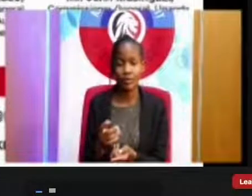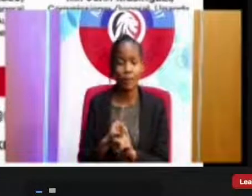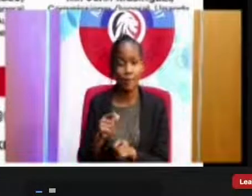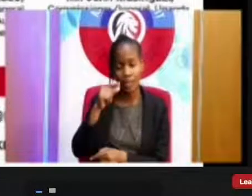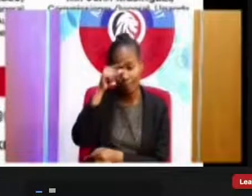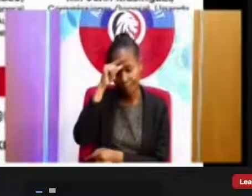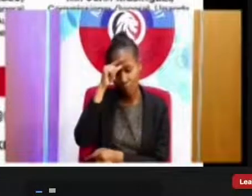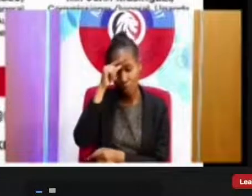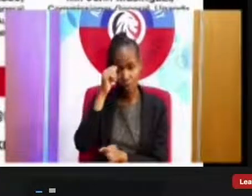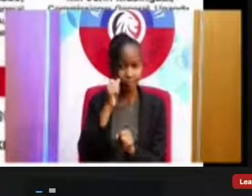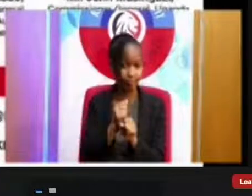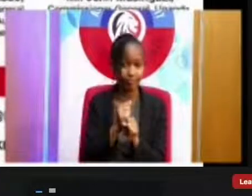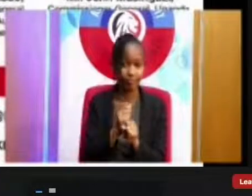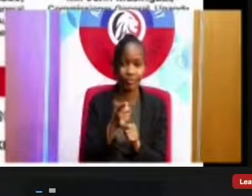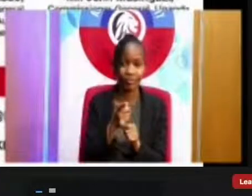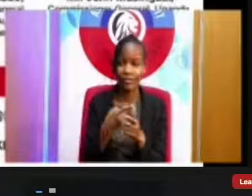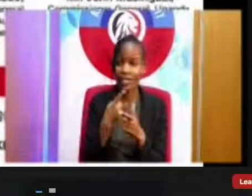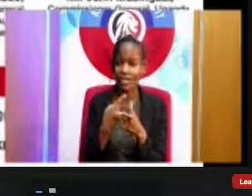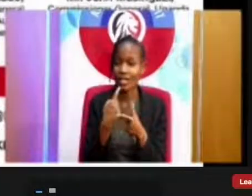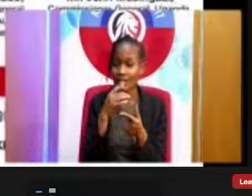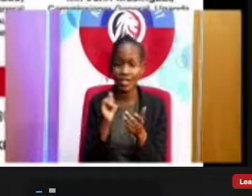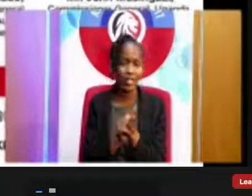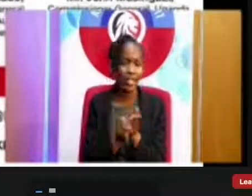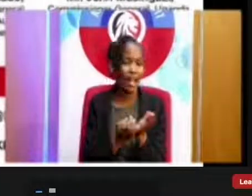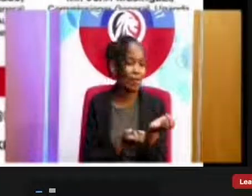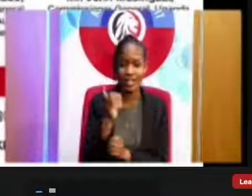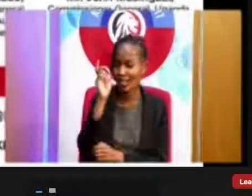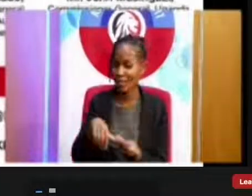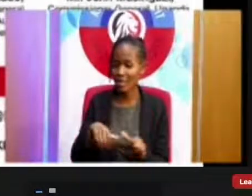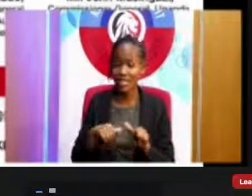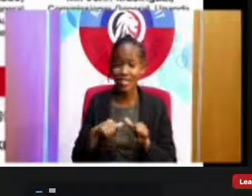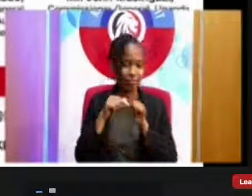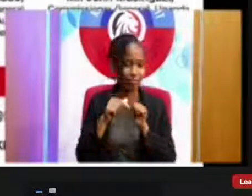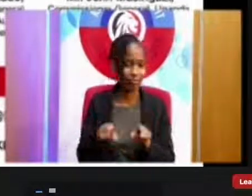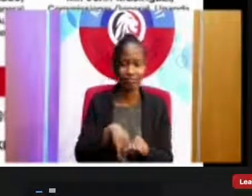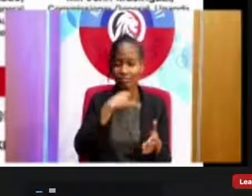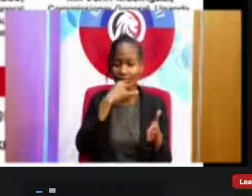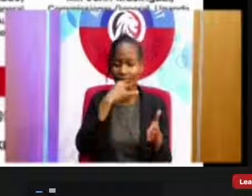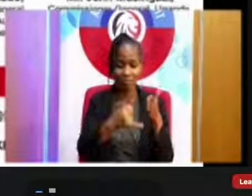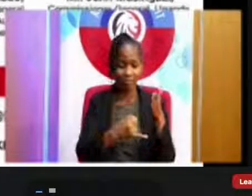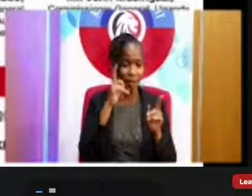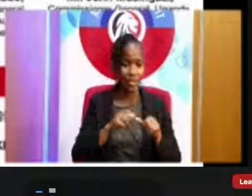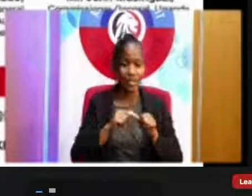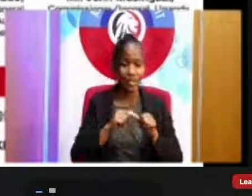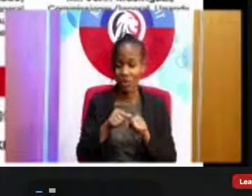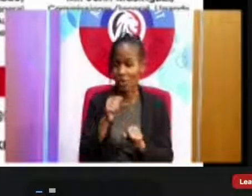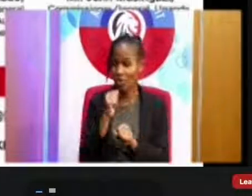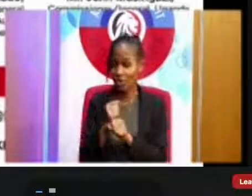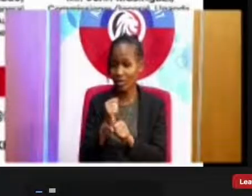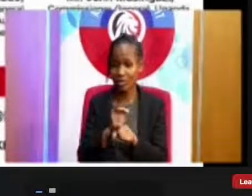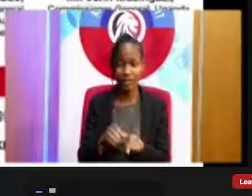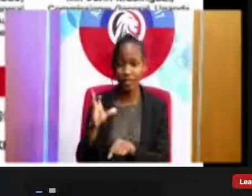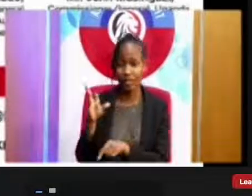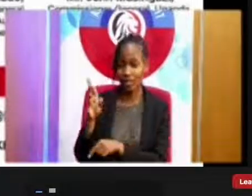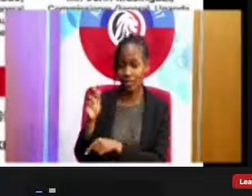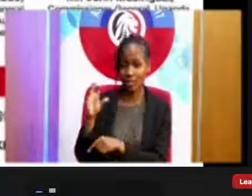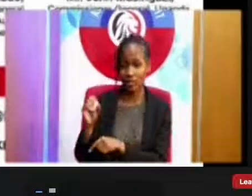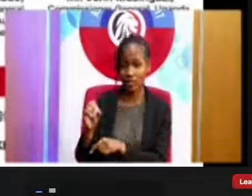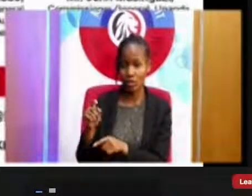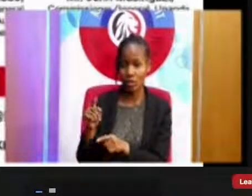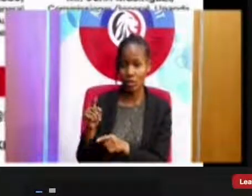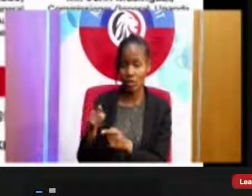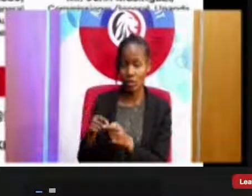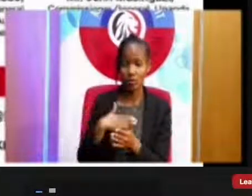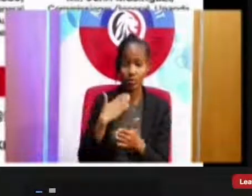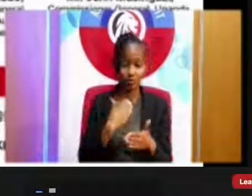said business must continue, factories must continue to work. The cargo to our neighboring countries like Rwanda